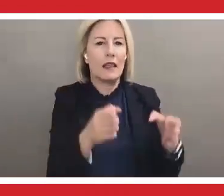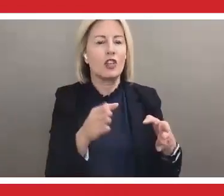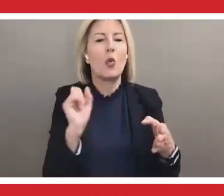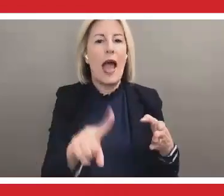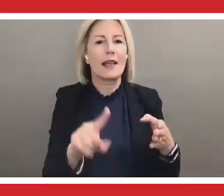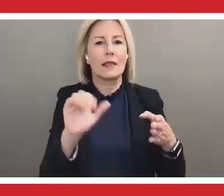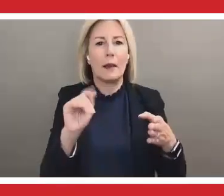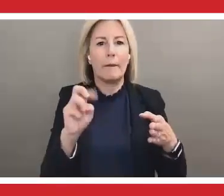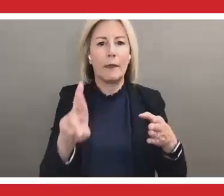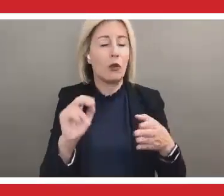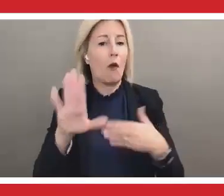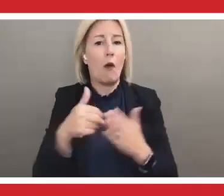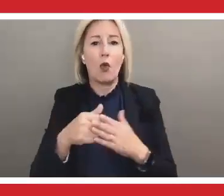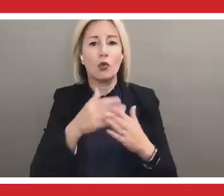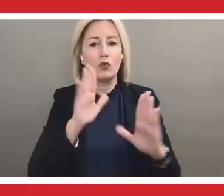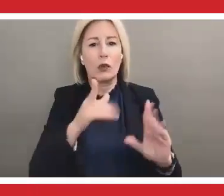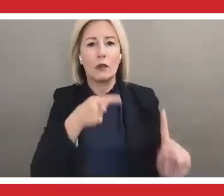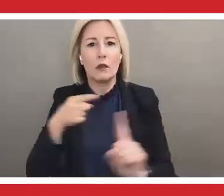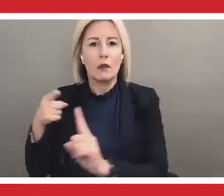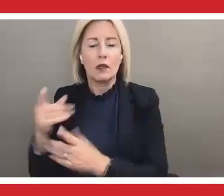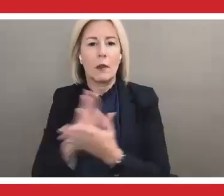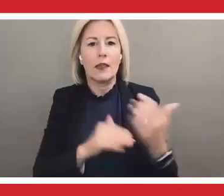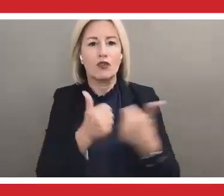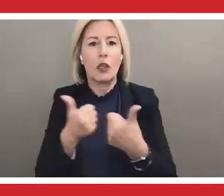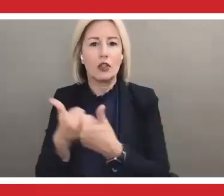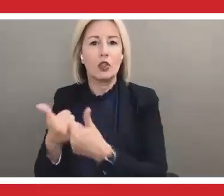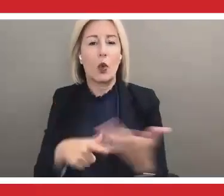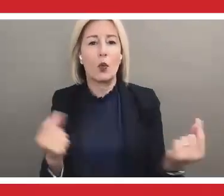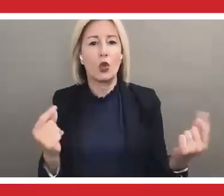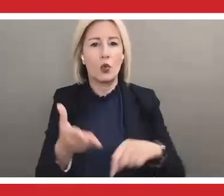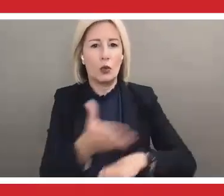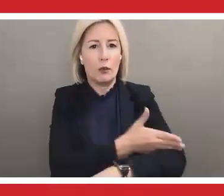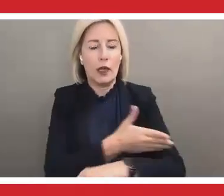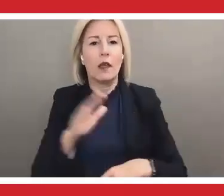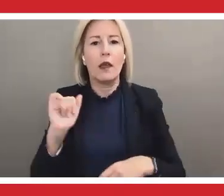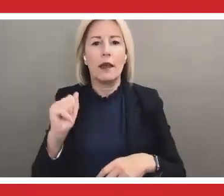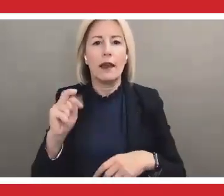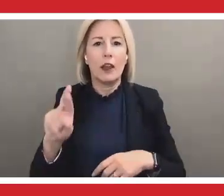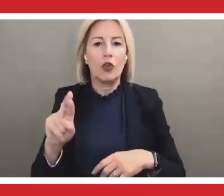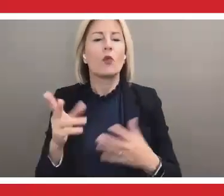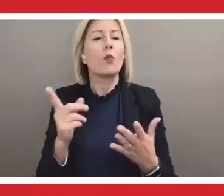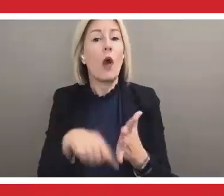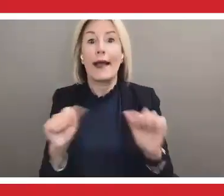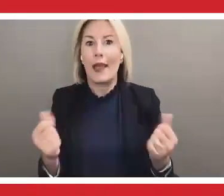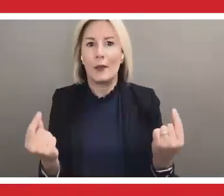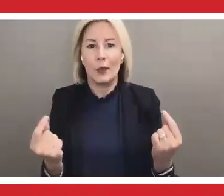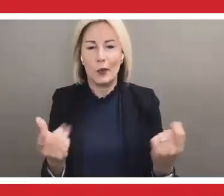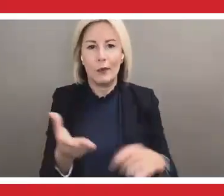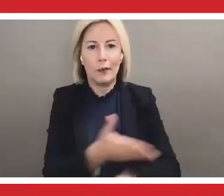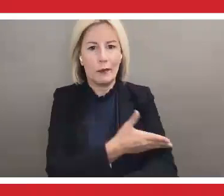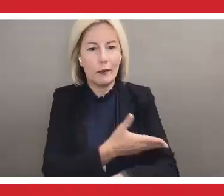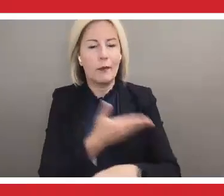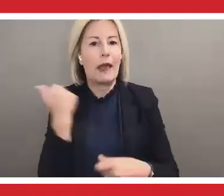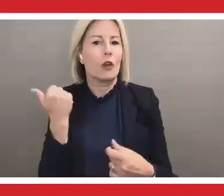you've made about, you know, some of these challenges and what we can do better. Anir, what can we do better to make the national and